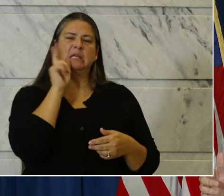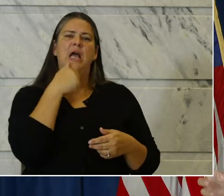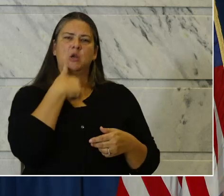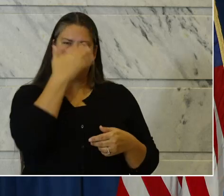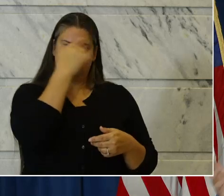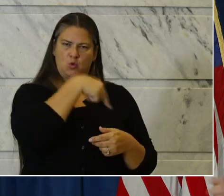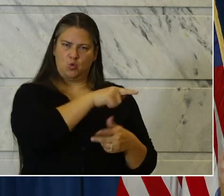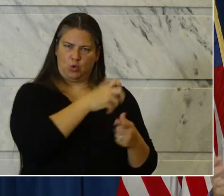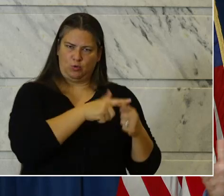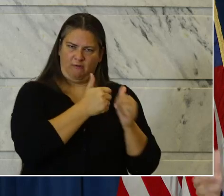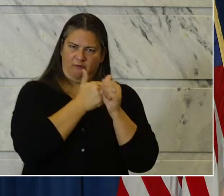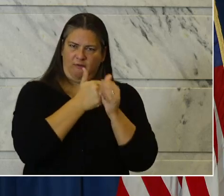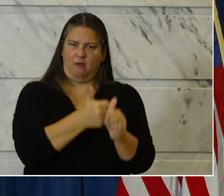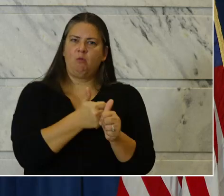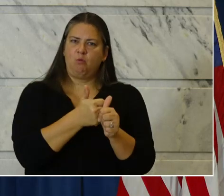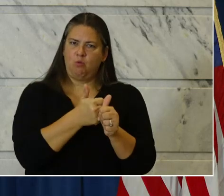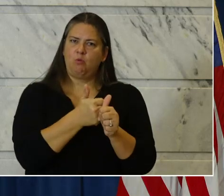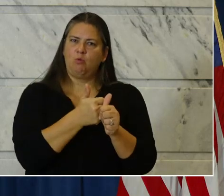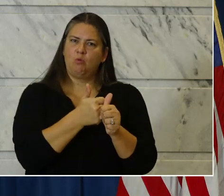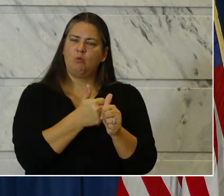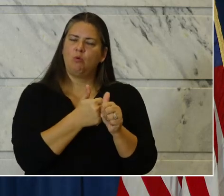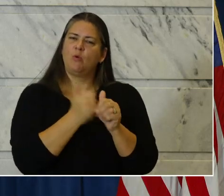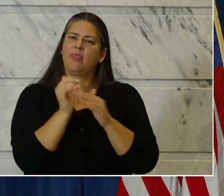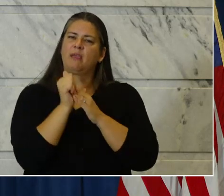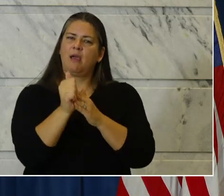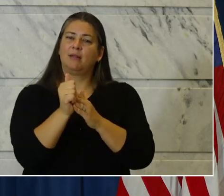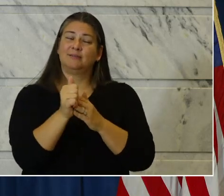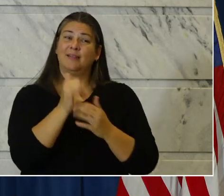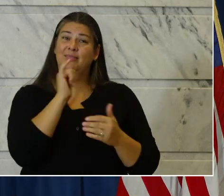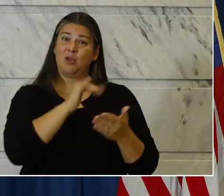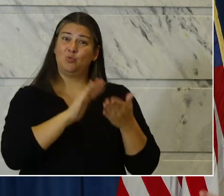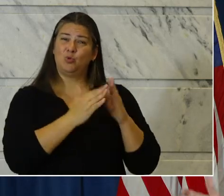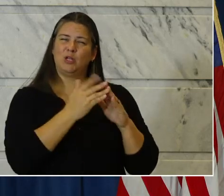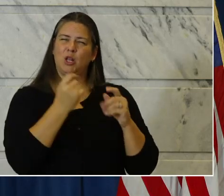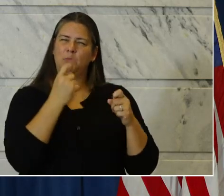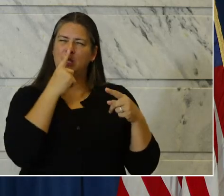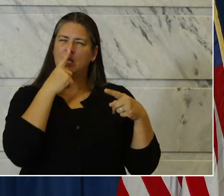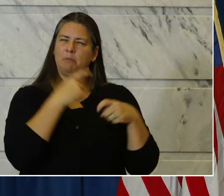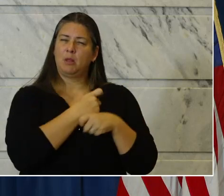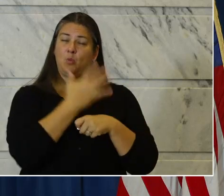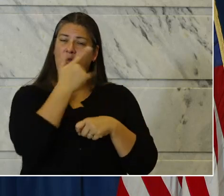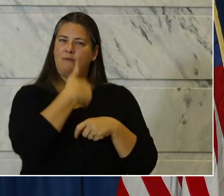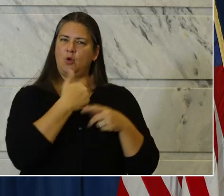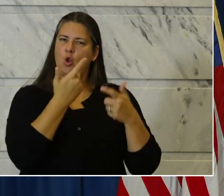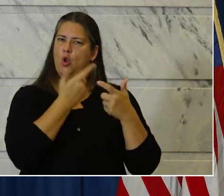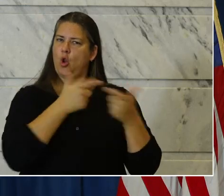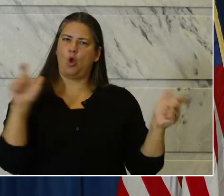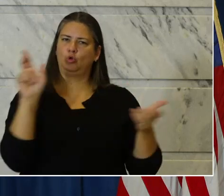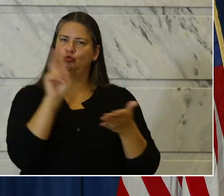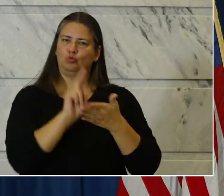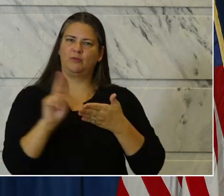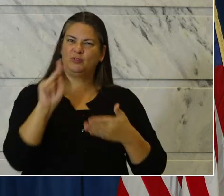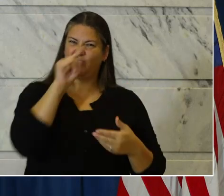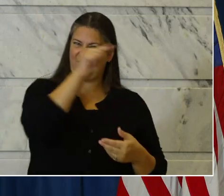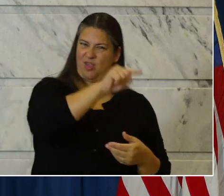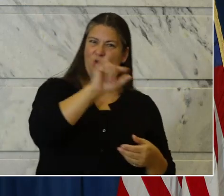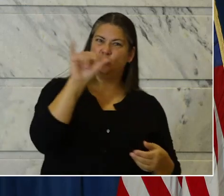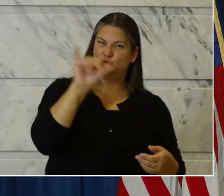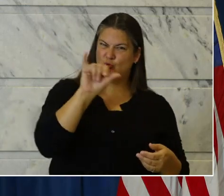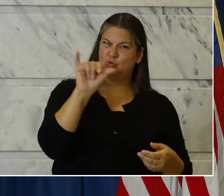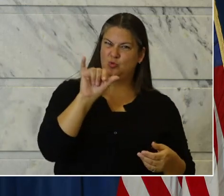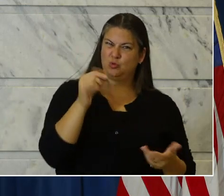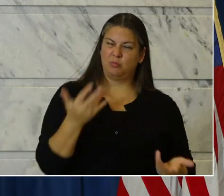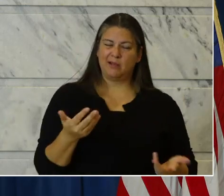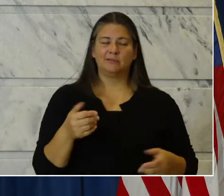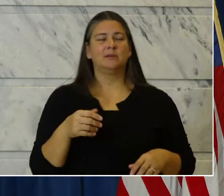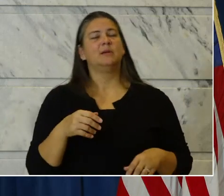guidance. Obviously, the community is a little complicated with a large university there too, but I have confidence in him